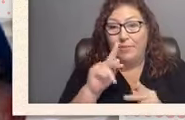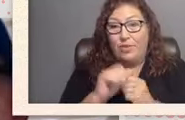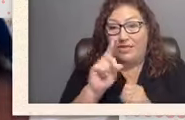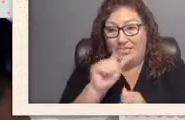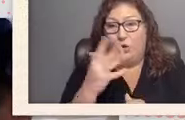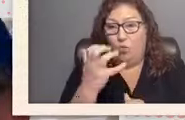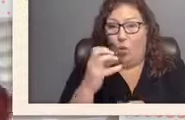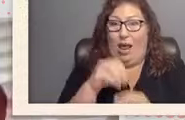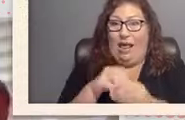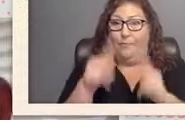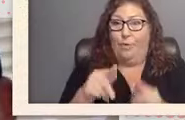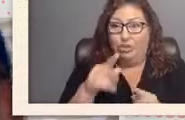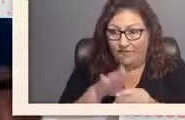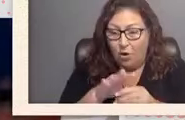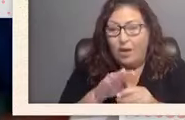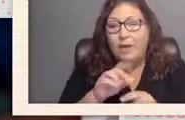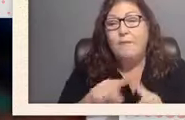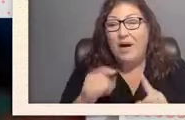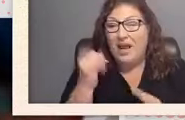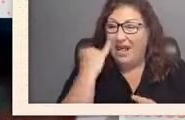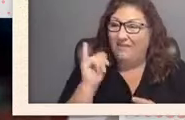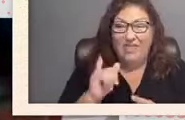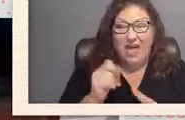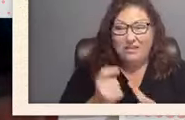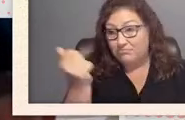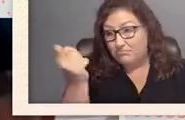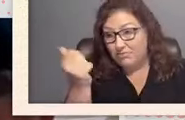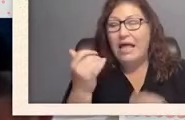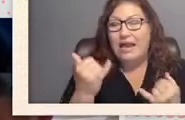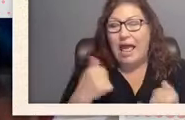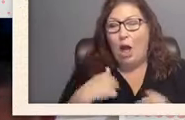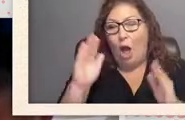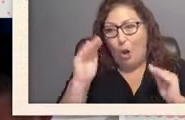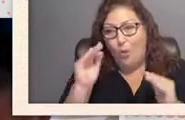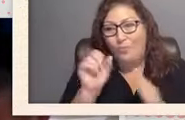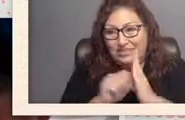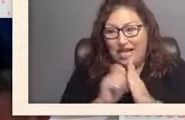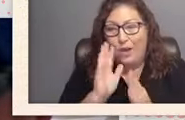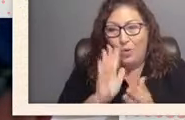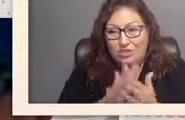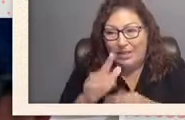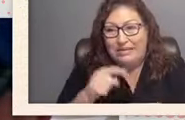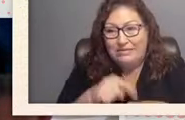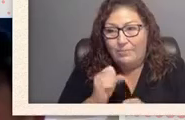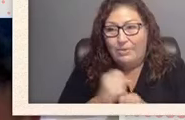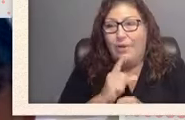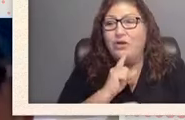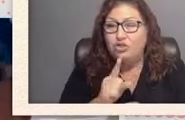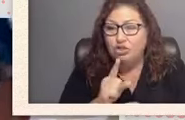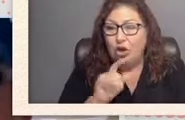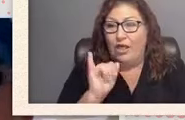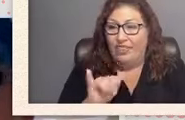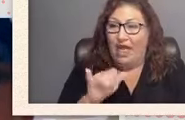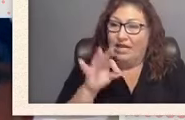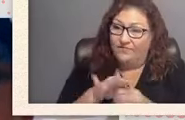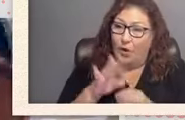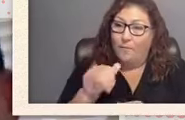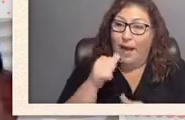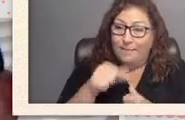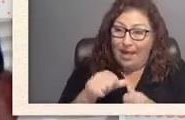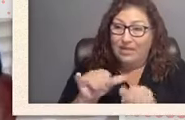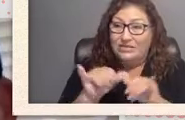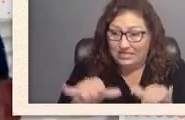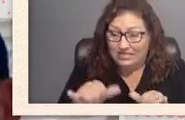in-person voting. But if that's off the table, well, now I hope the state has spent time making sure that its vote by mail system's